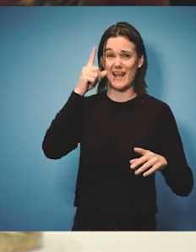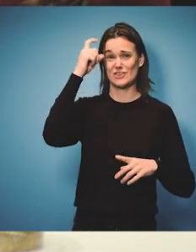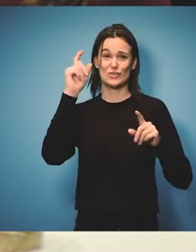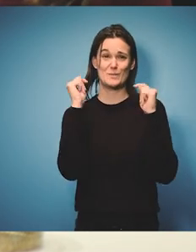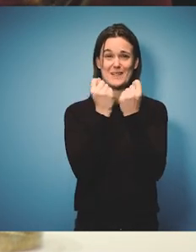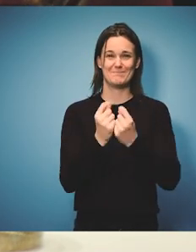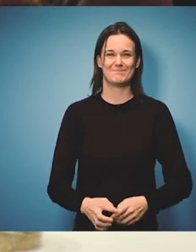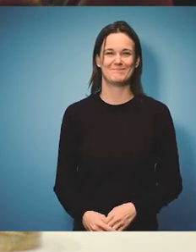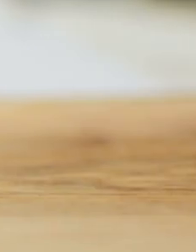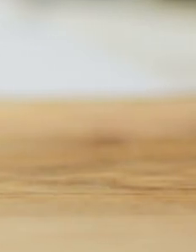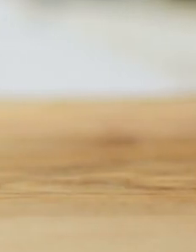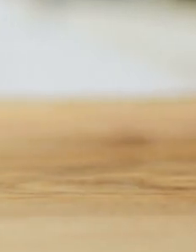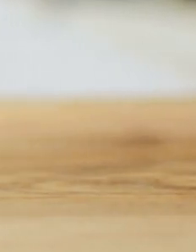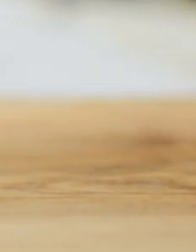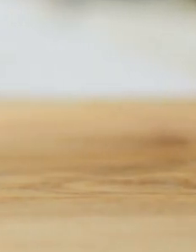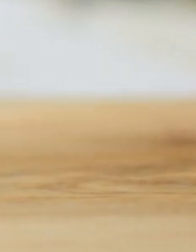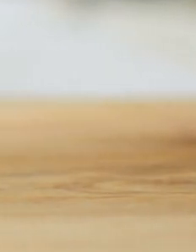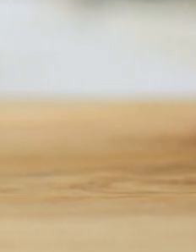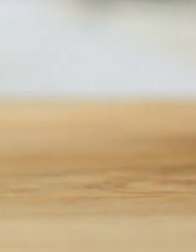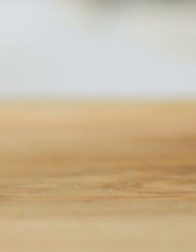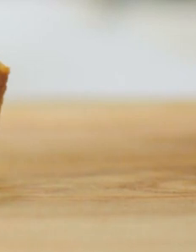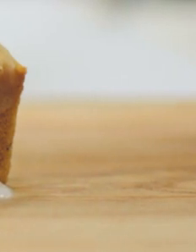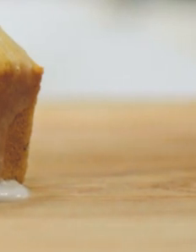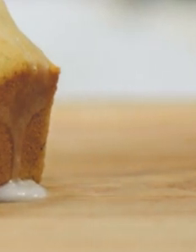dream team. I think so. Cheers.